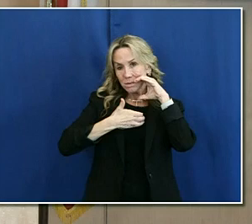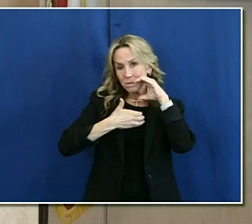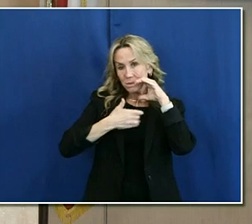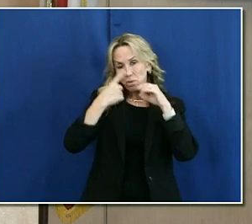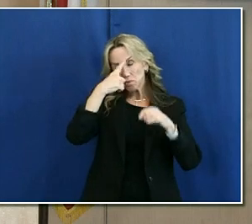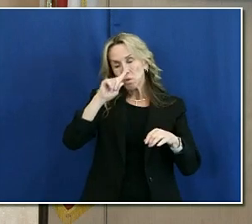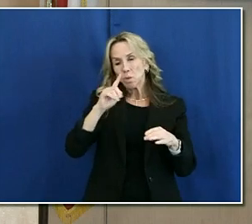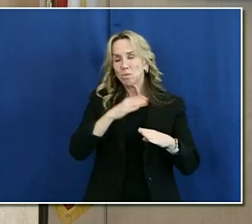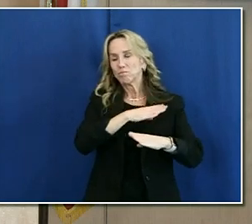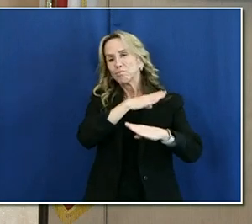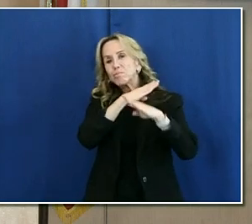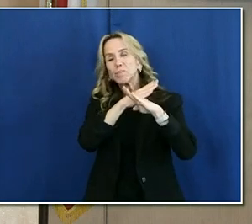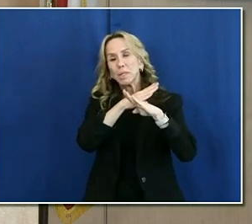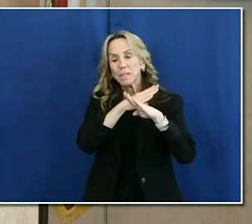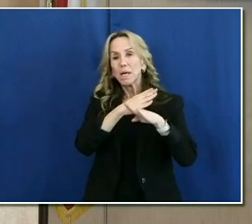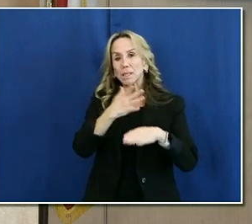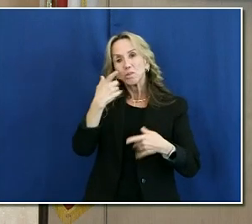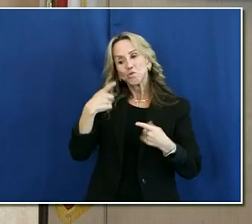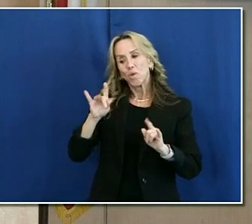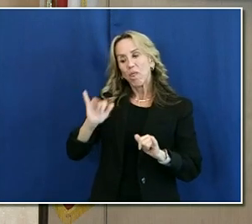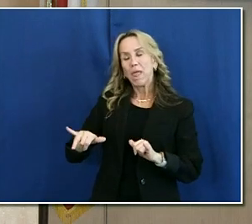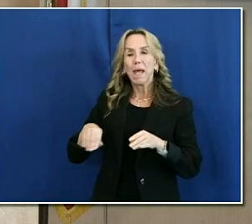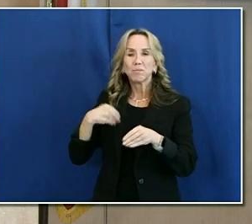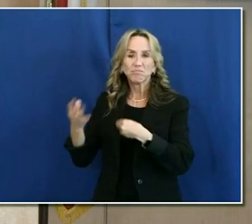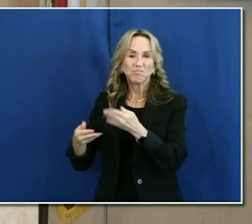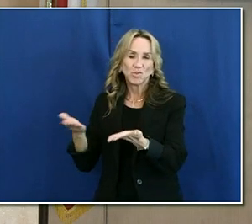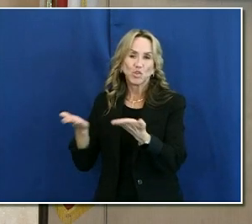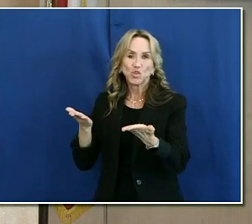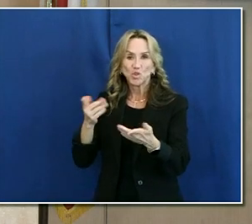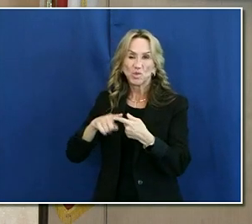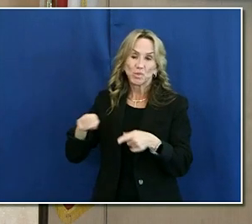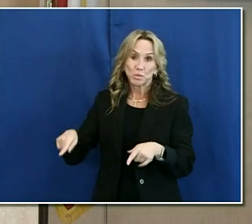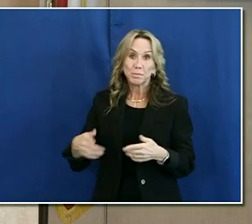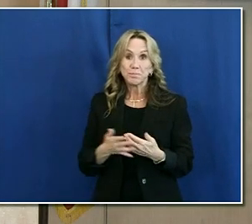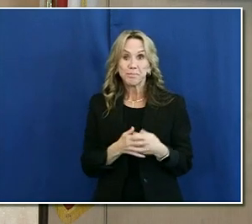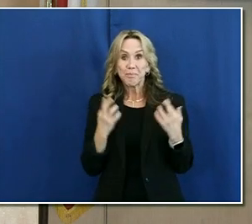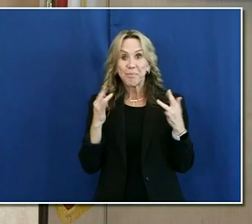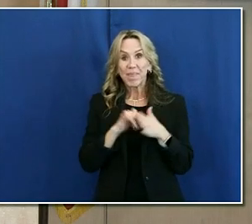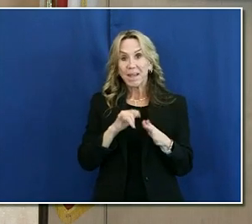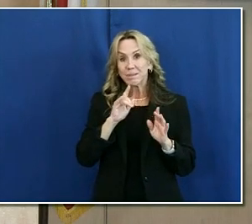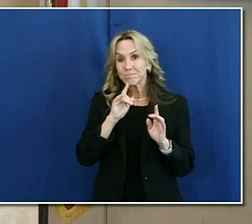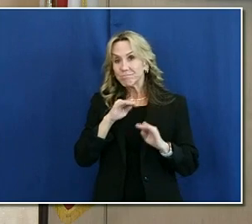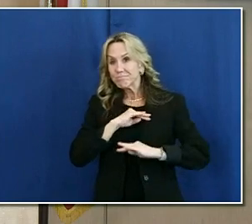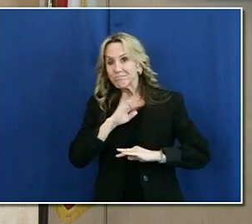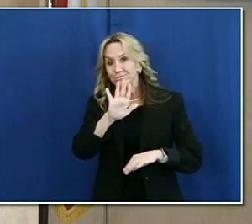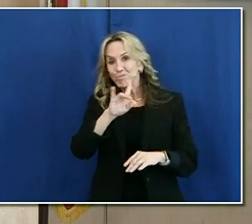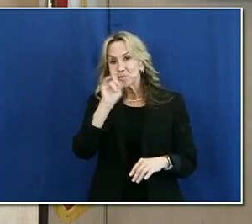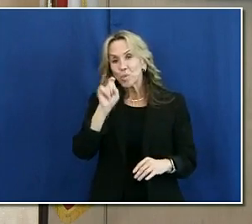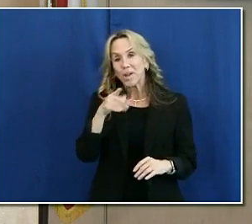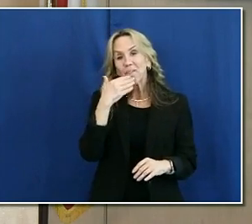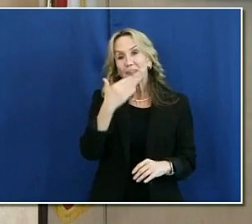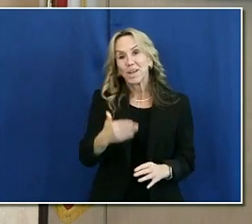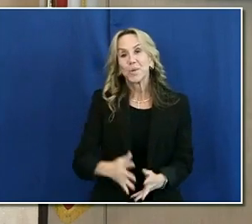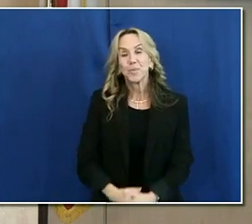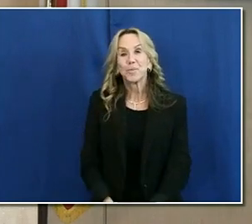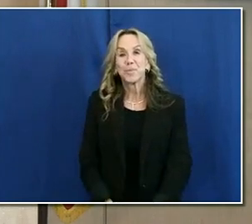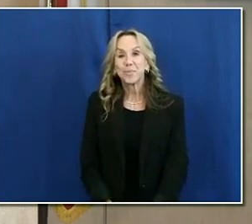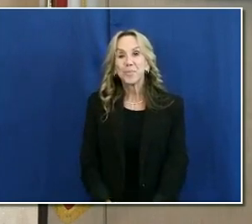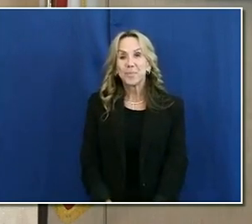when you're providing that service to a patron. So hopefully that answers your question. Thank you.